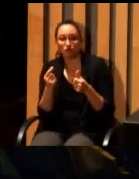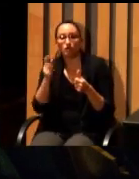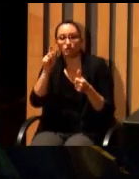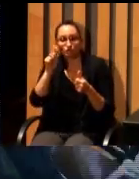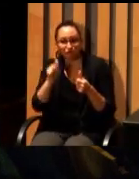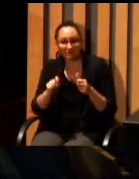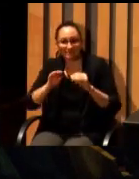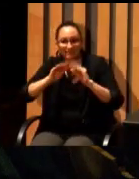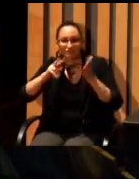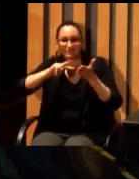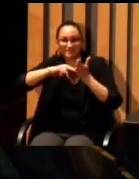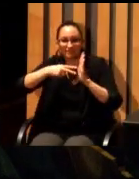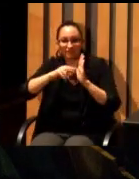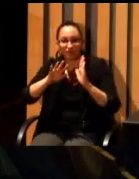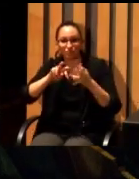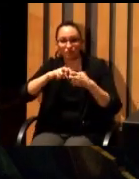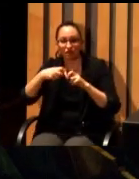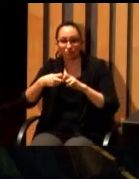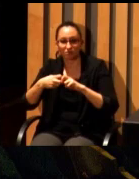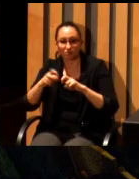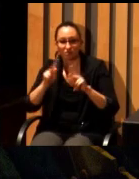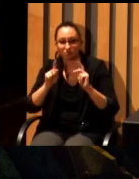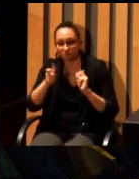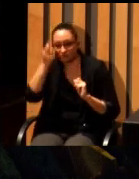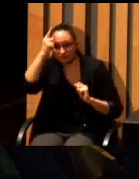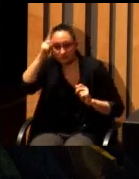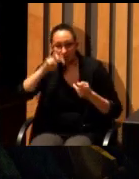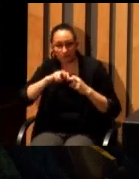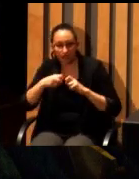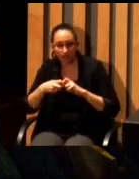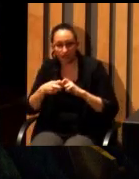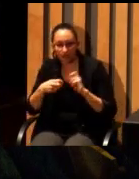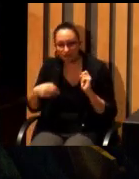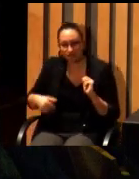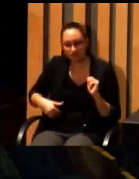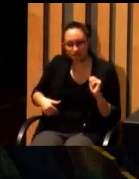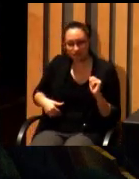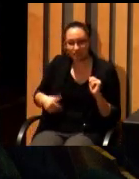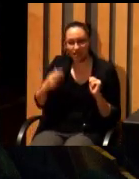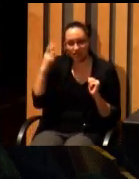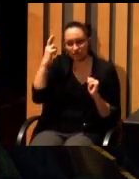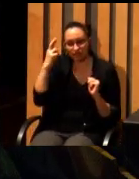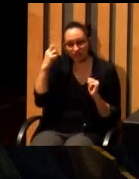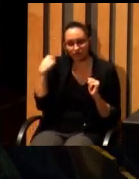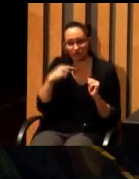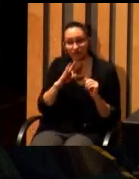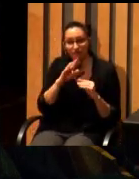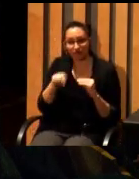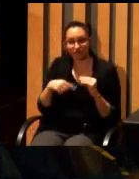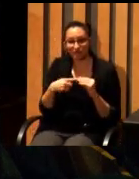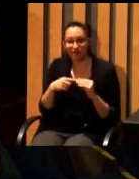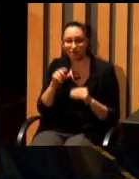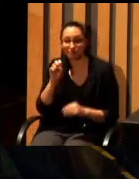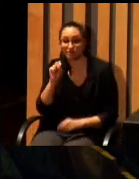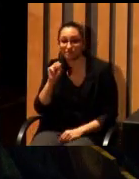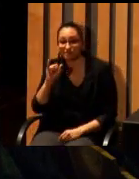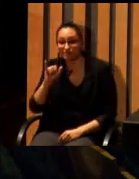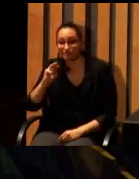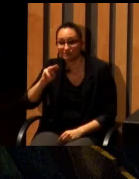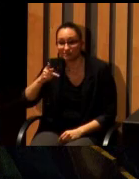accurately. And my sense of it is that we're talking more about symptoms than we are